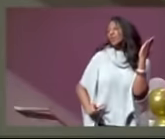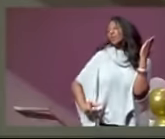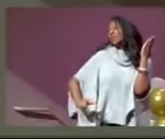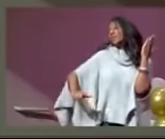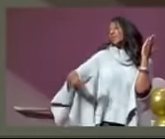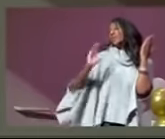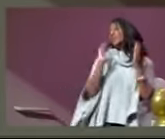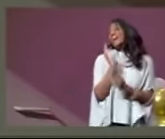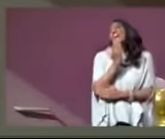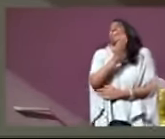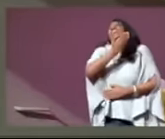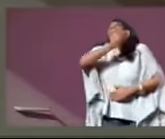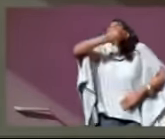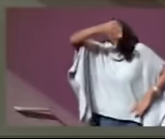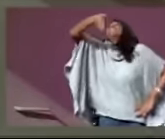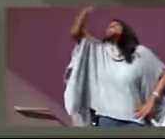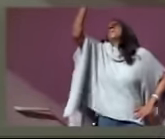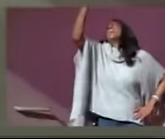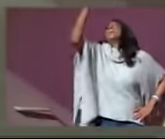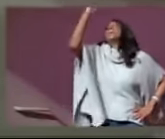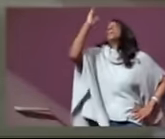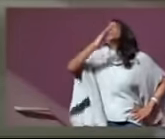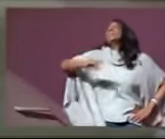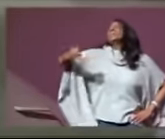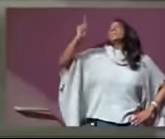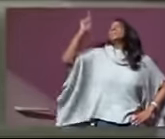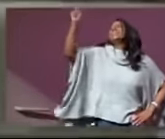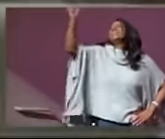The Lord our God. He